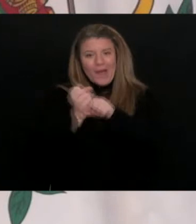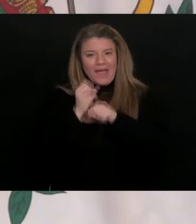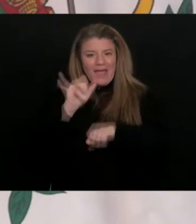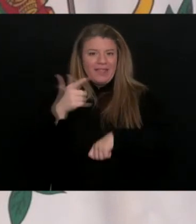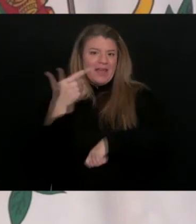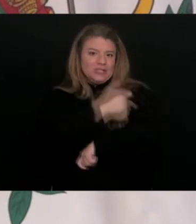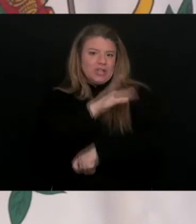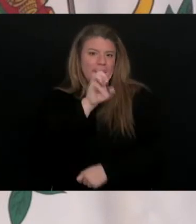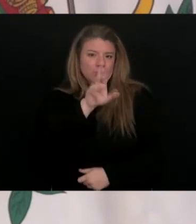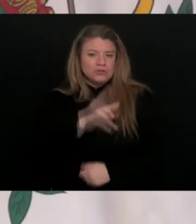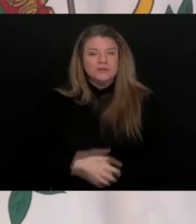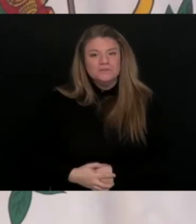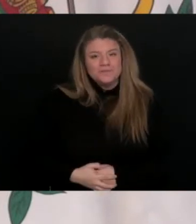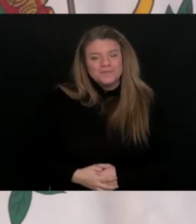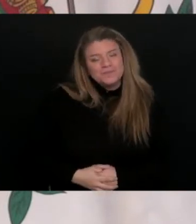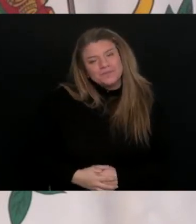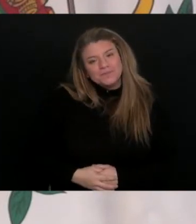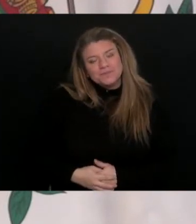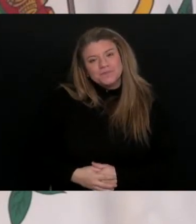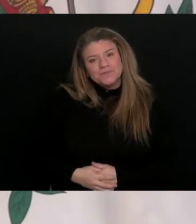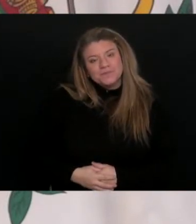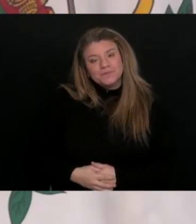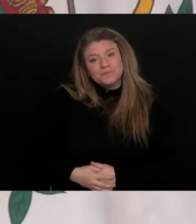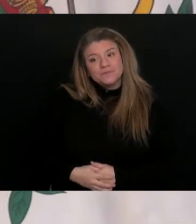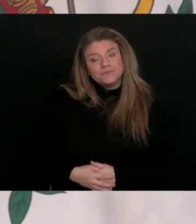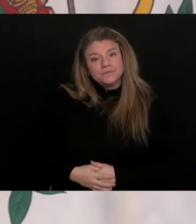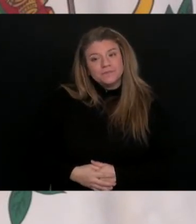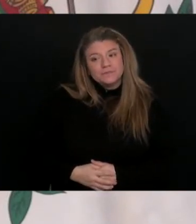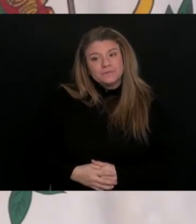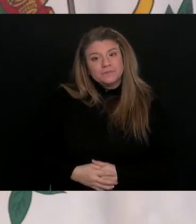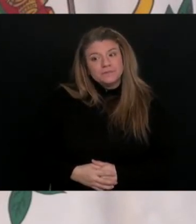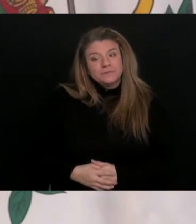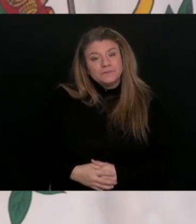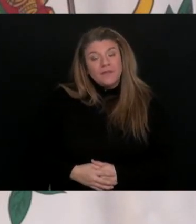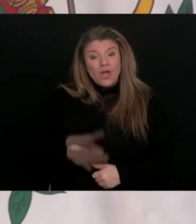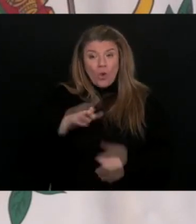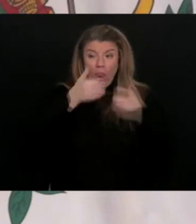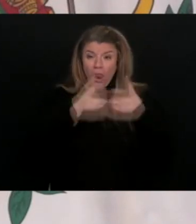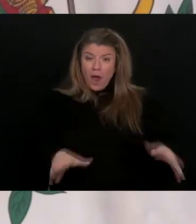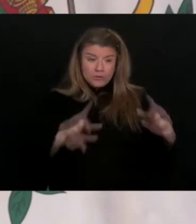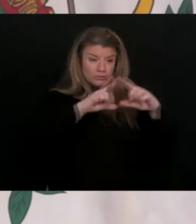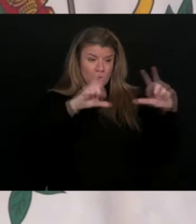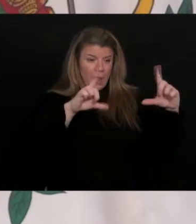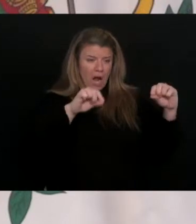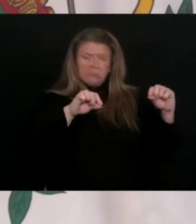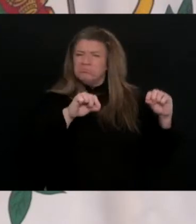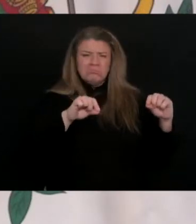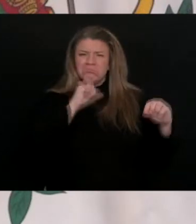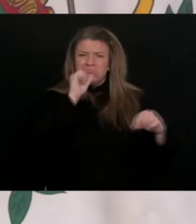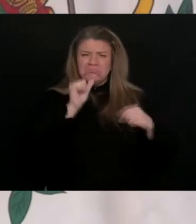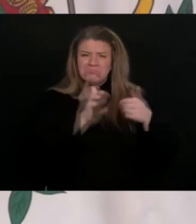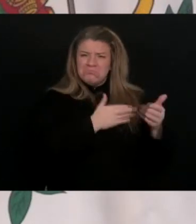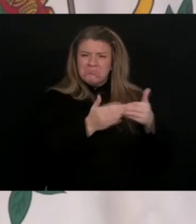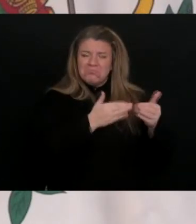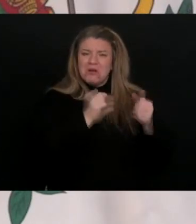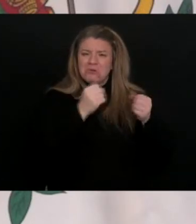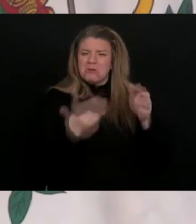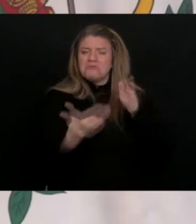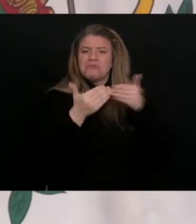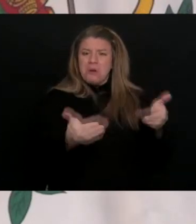booster shot. If you've lost your card and everything, just contact us at DHHR,